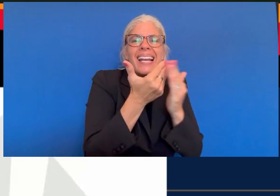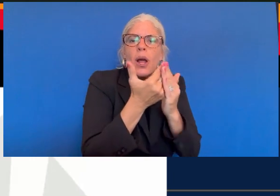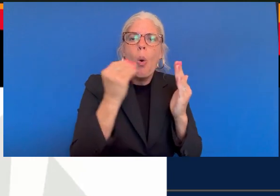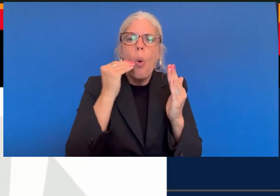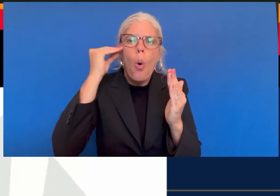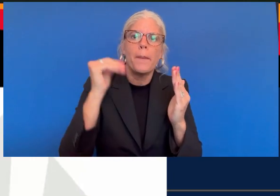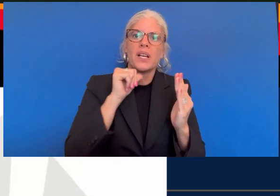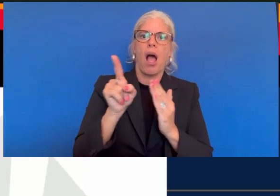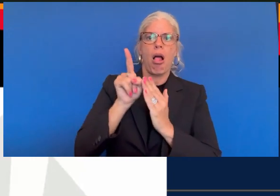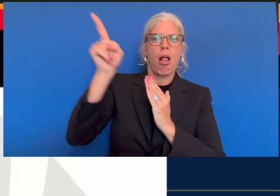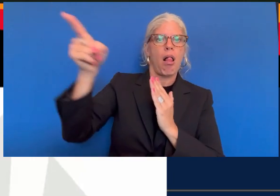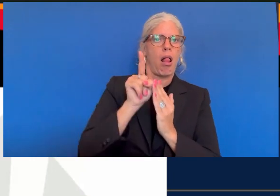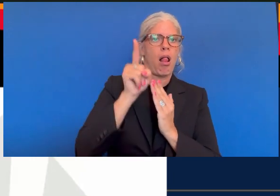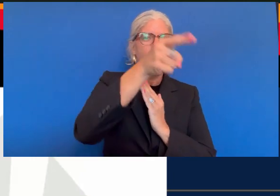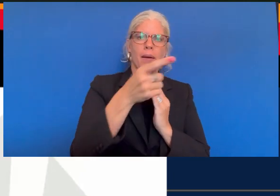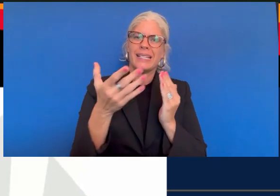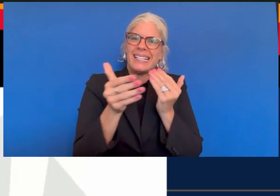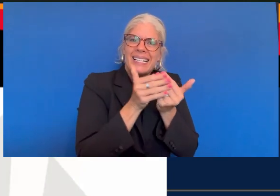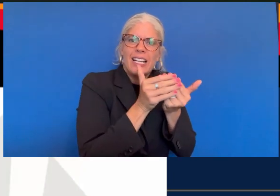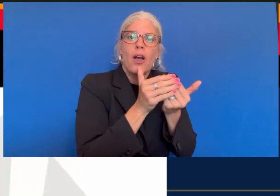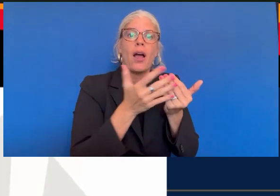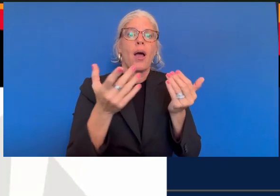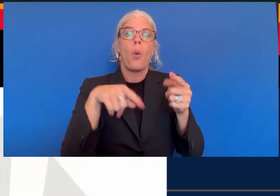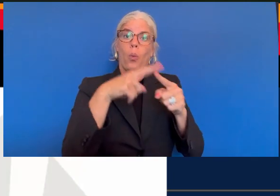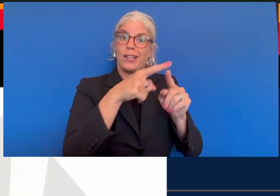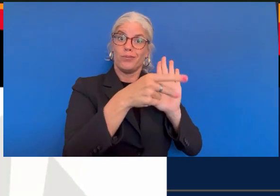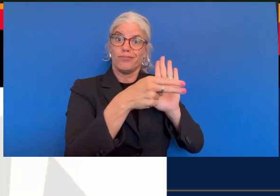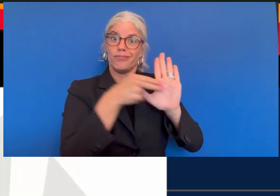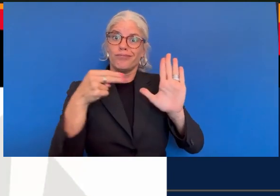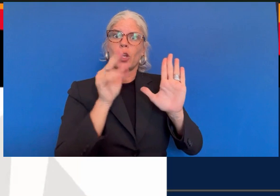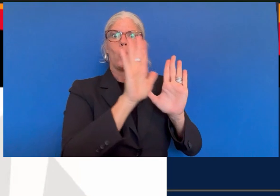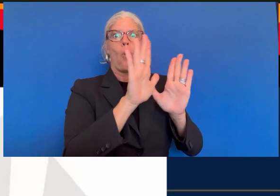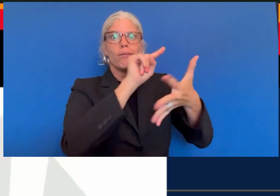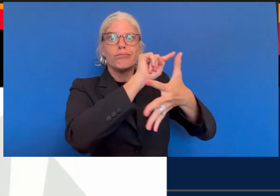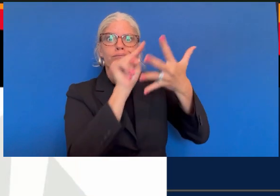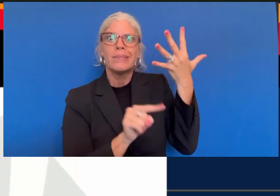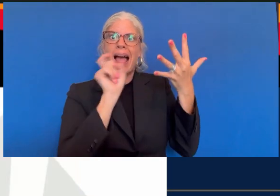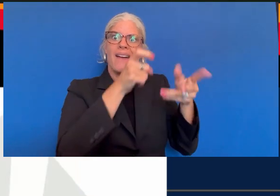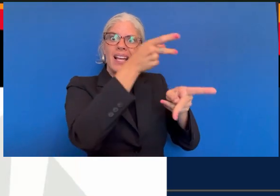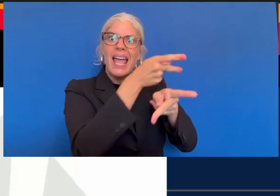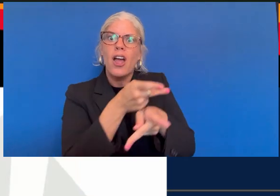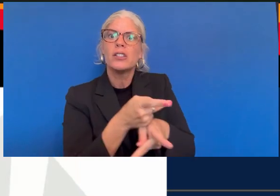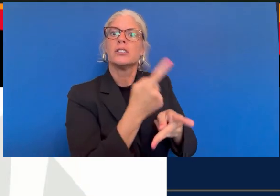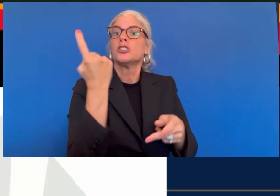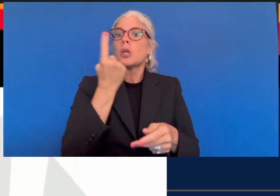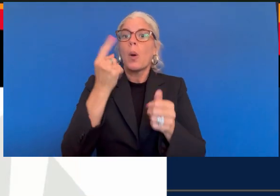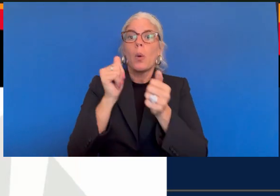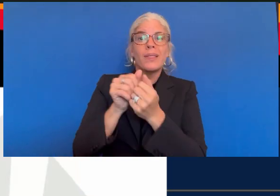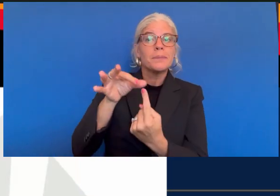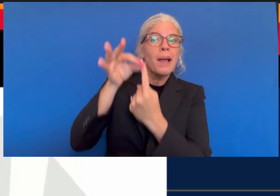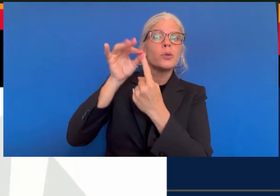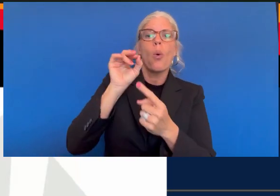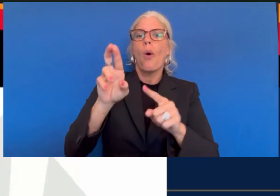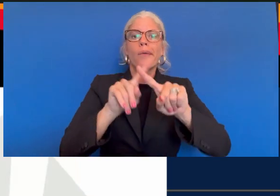when it comes to a diagnosis of comprehensive care for someone with special other